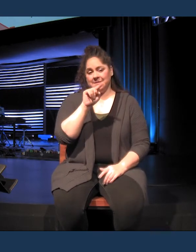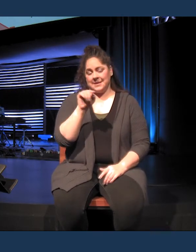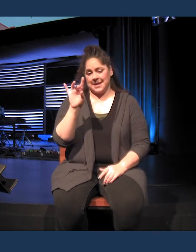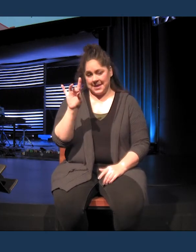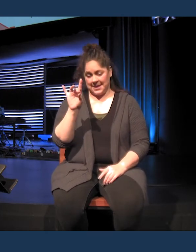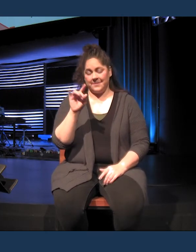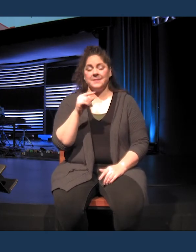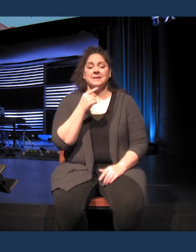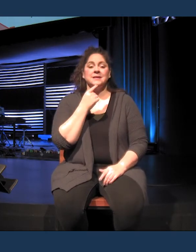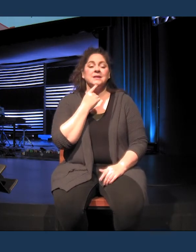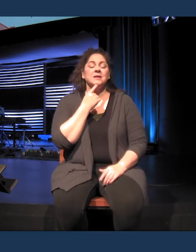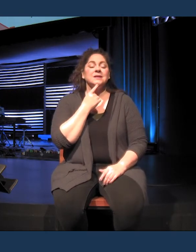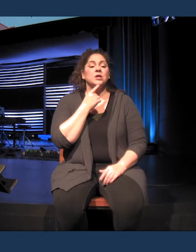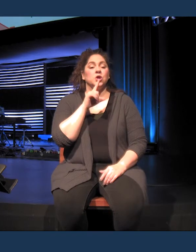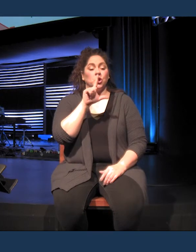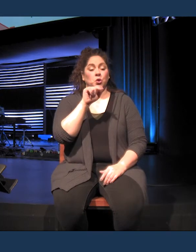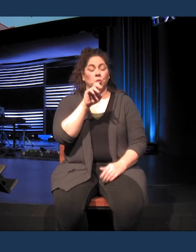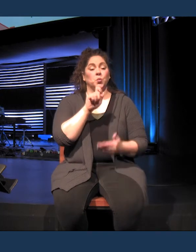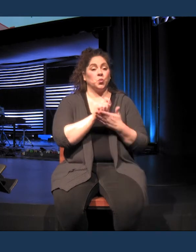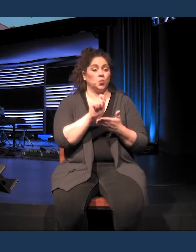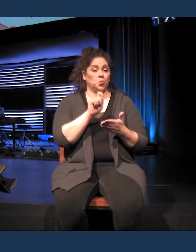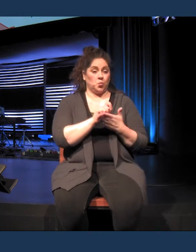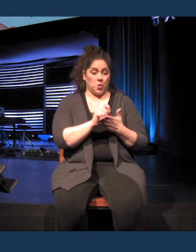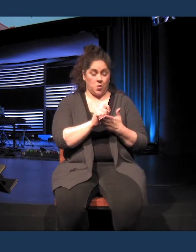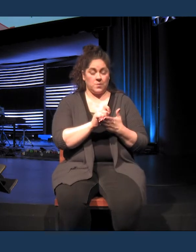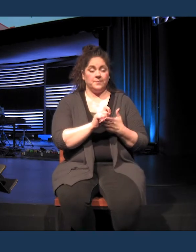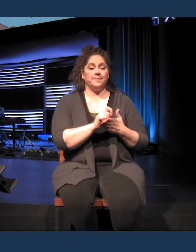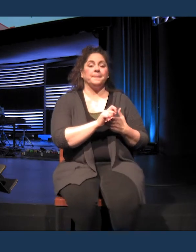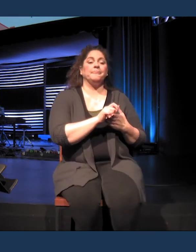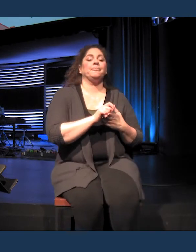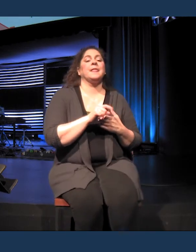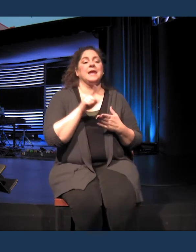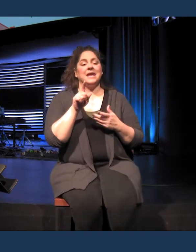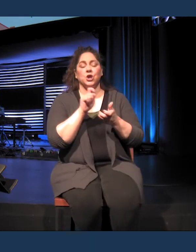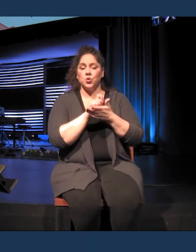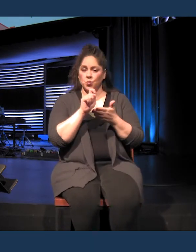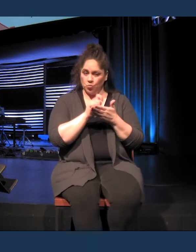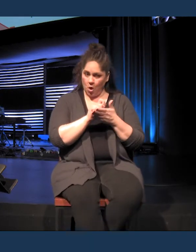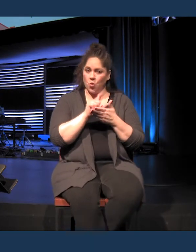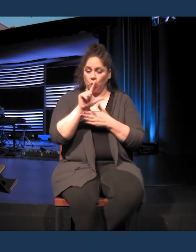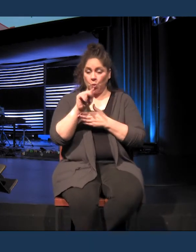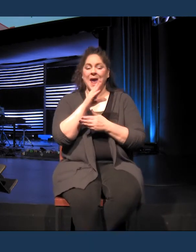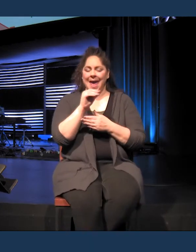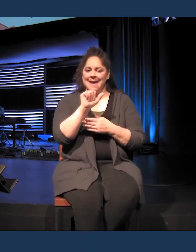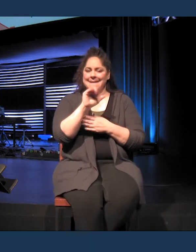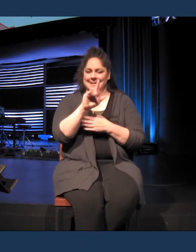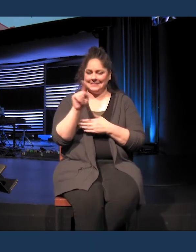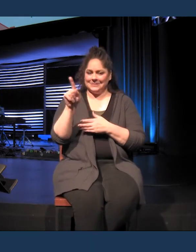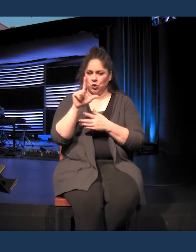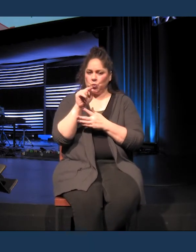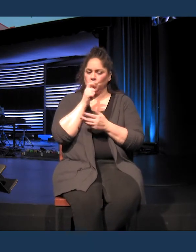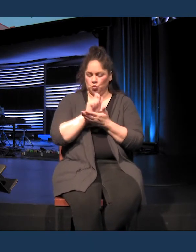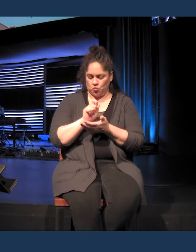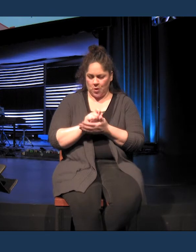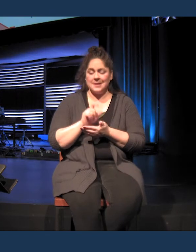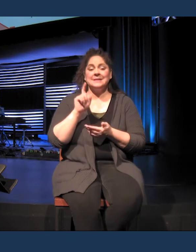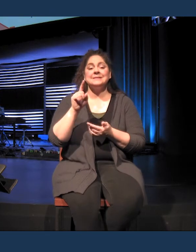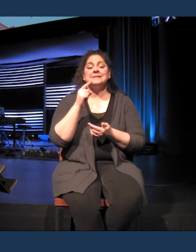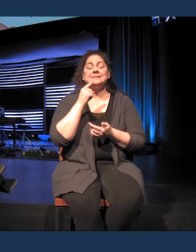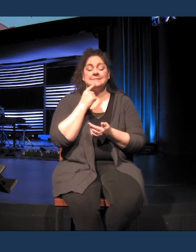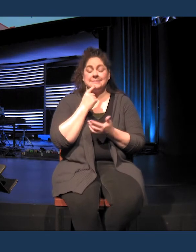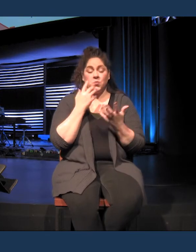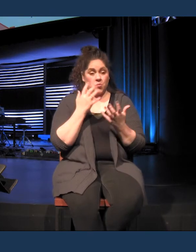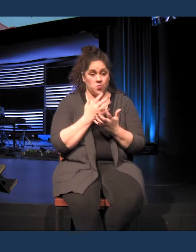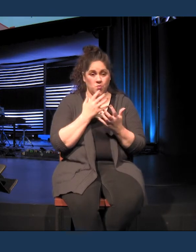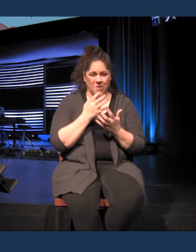Luke wrote the Gospel of Luke. He also wrote the book of Acts. And the first chapter captures